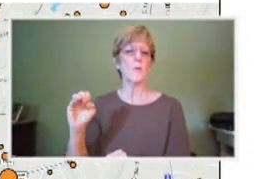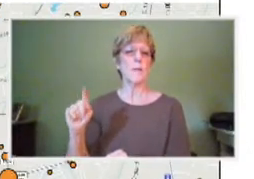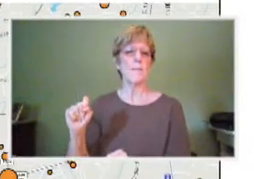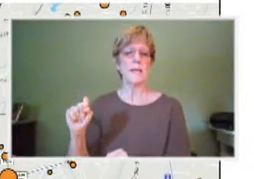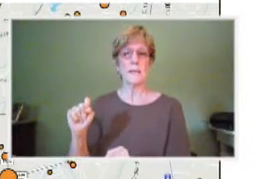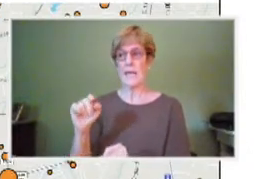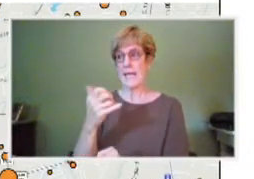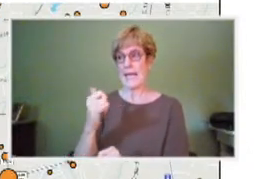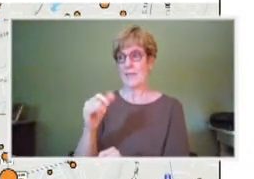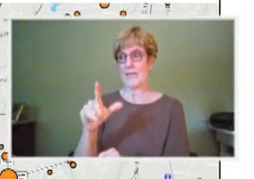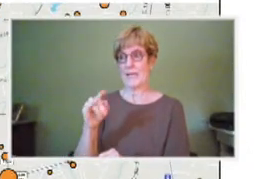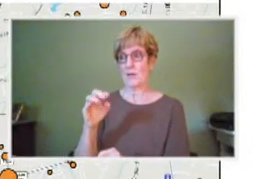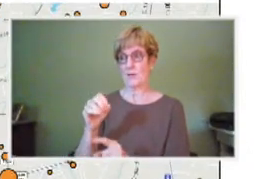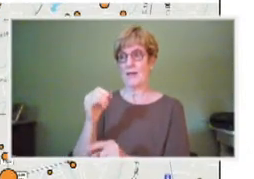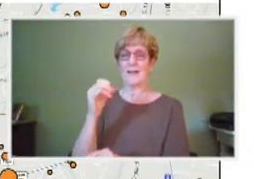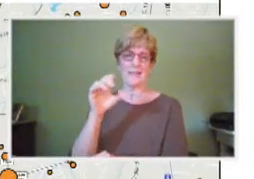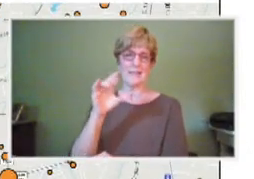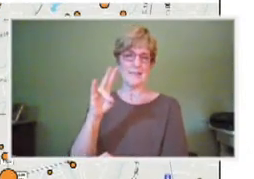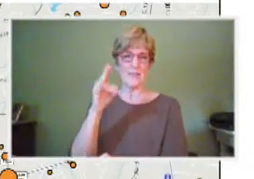is 77,